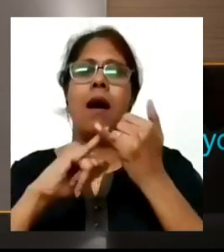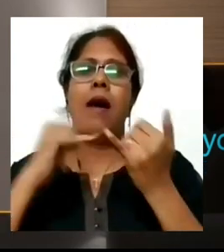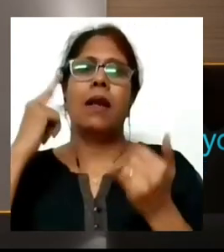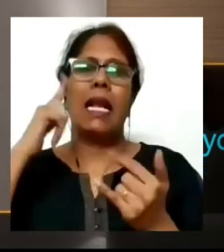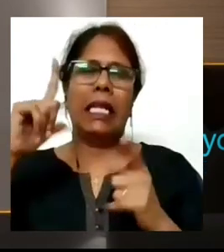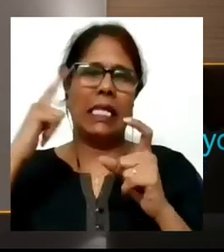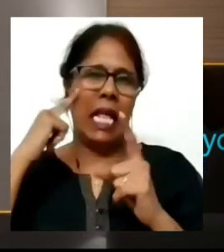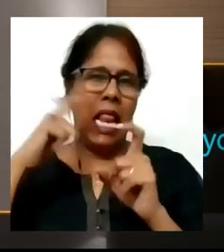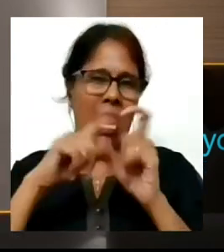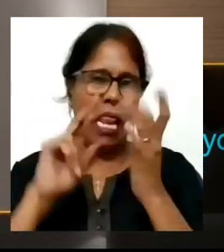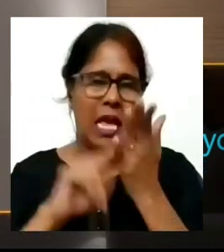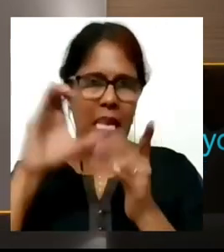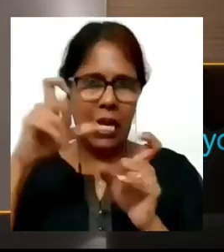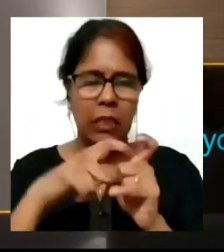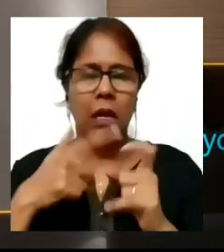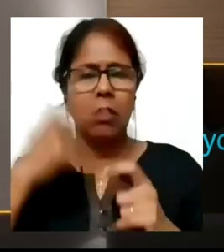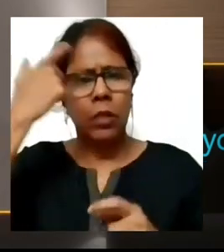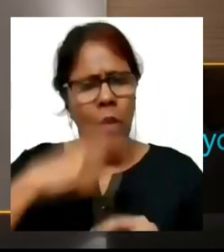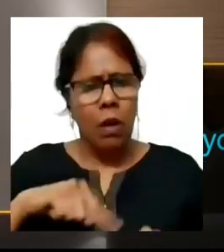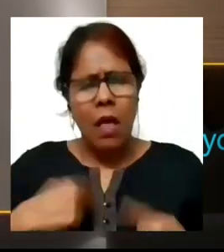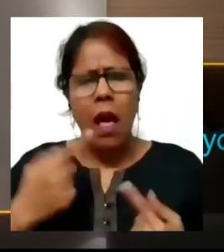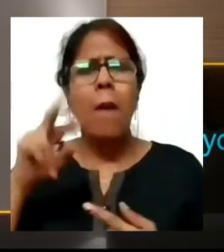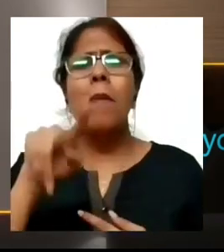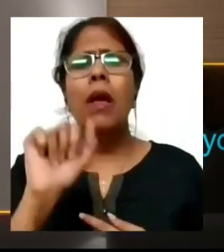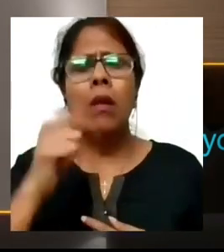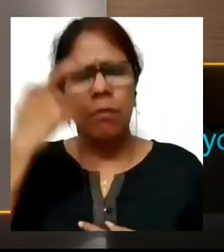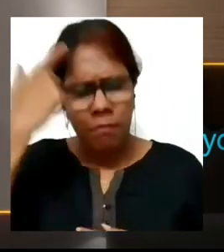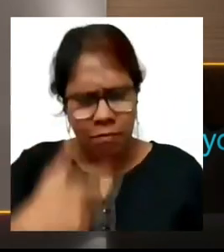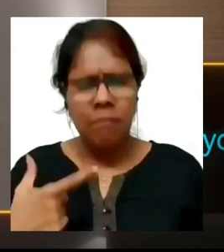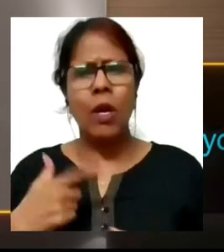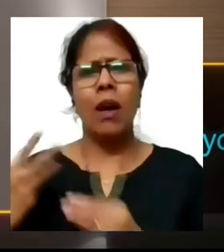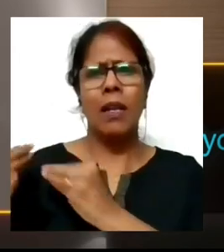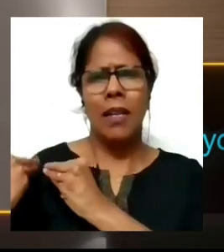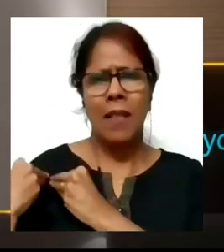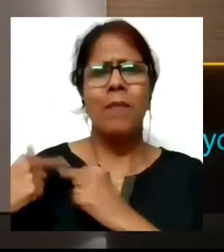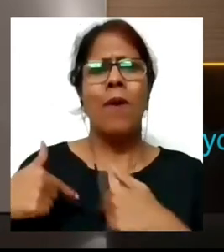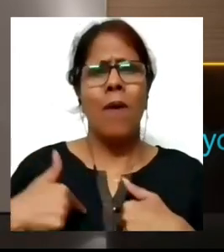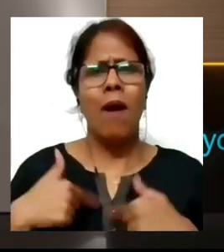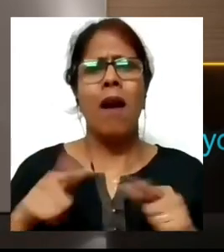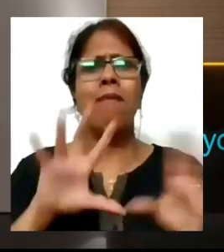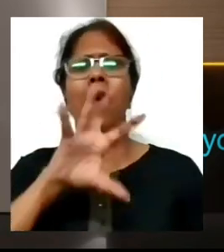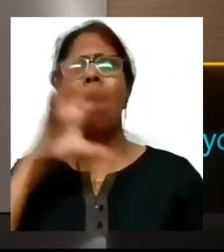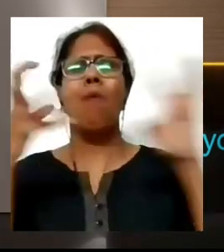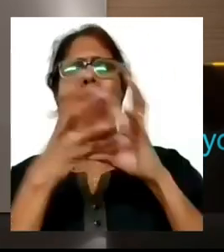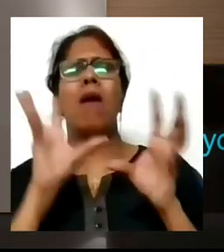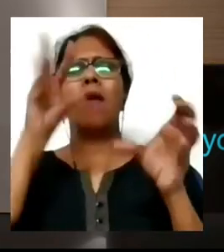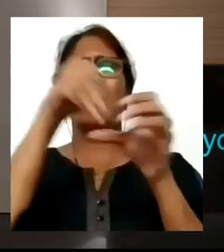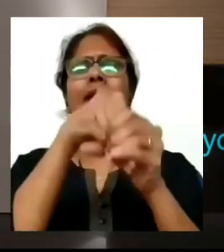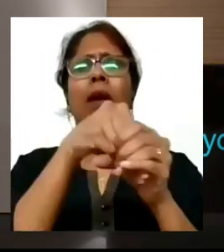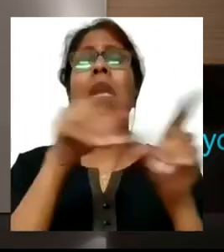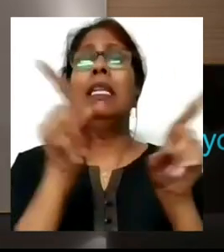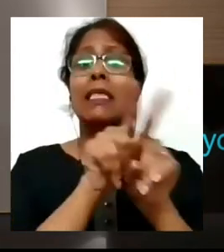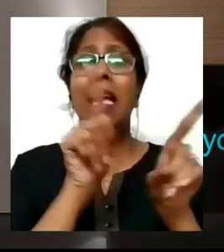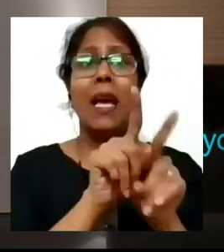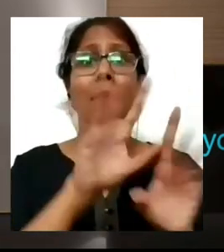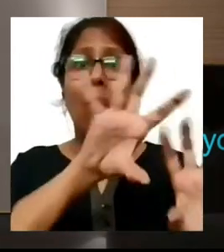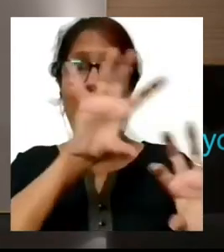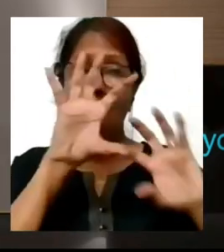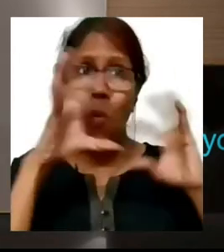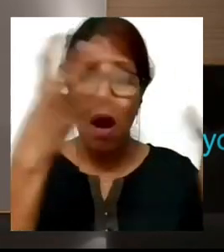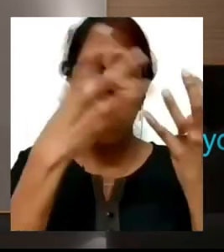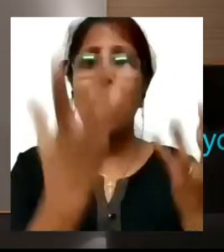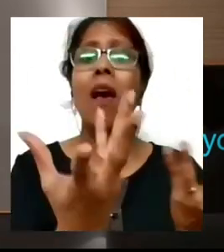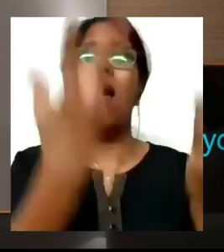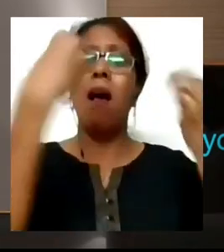role to play in this world, and the world has a role to play in my life. So what is it that I'm doing to engage